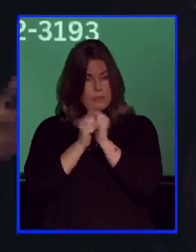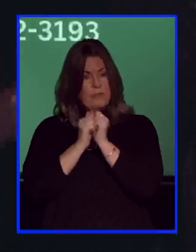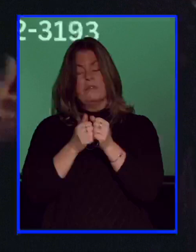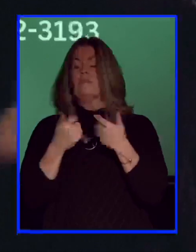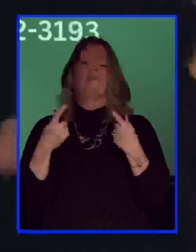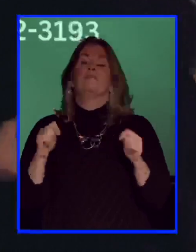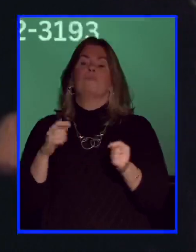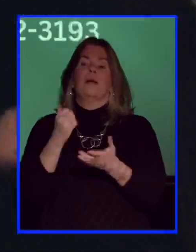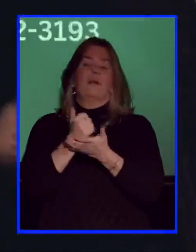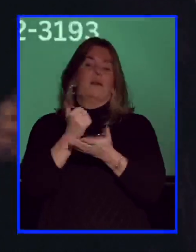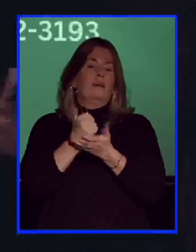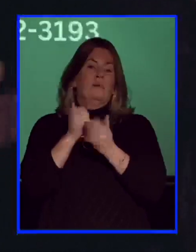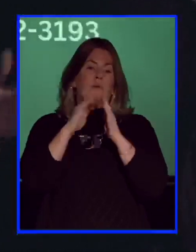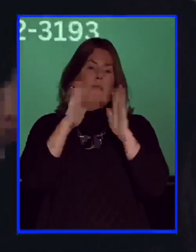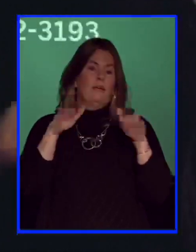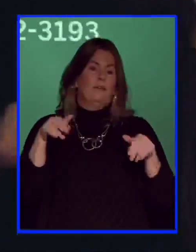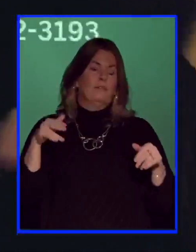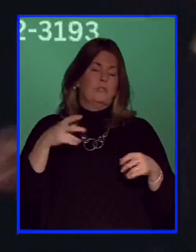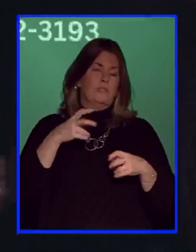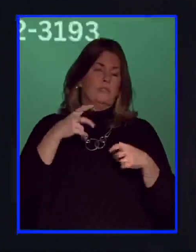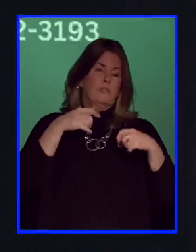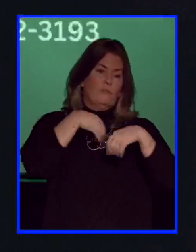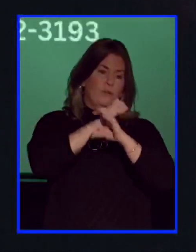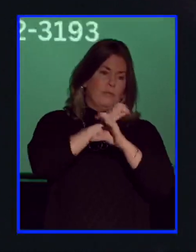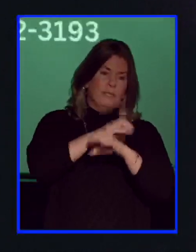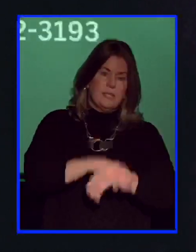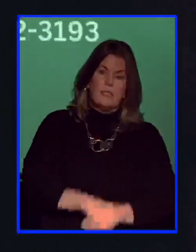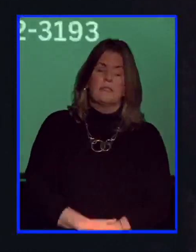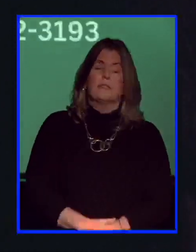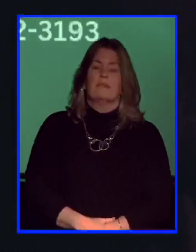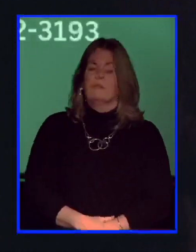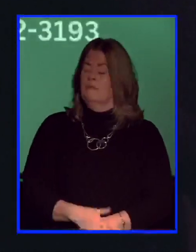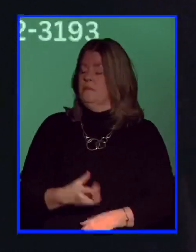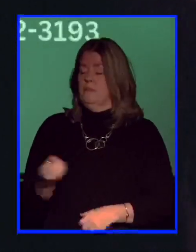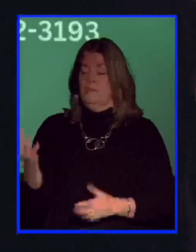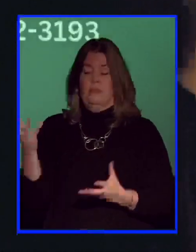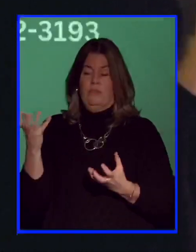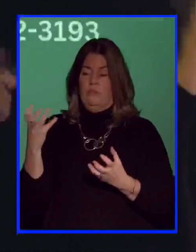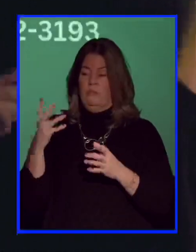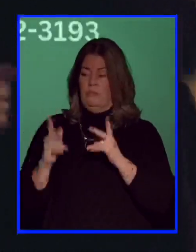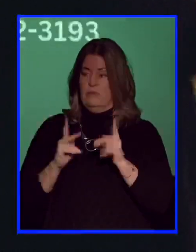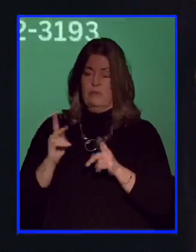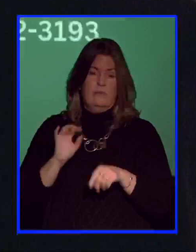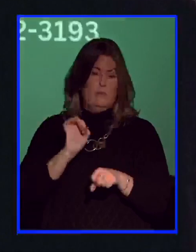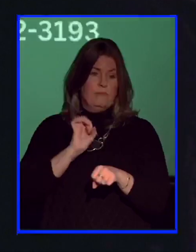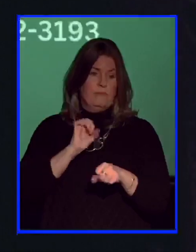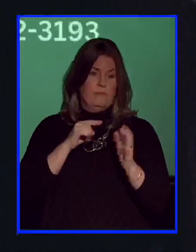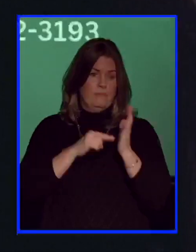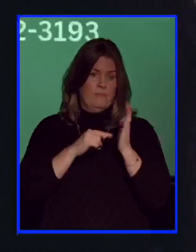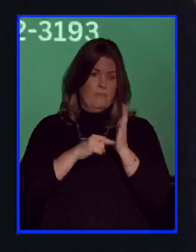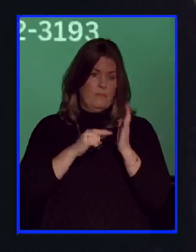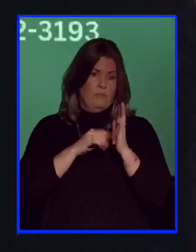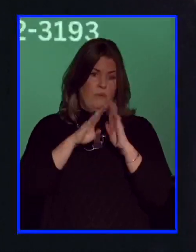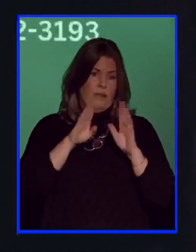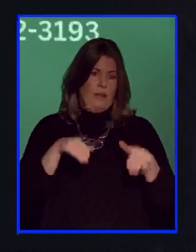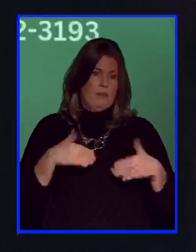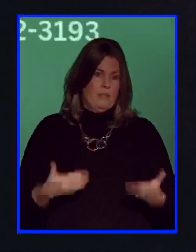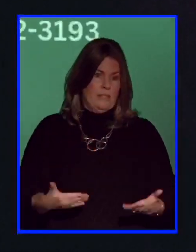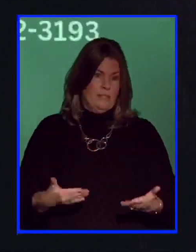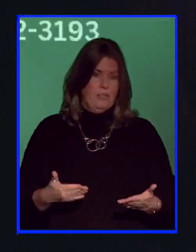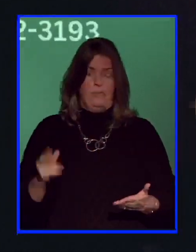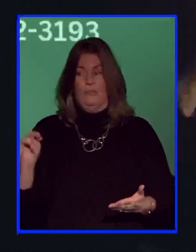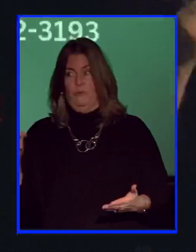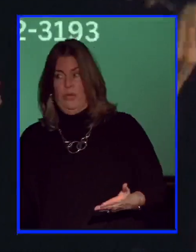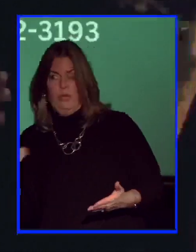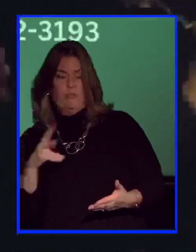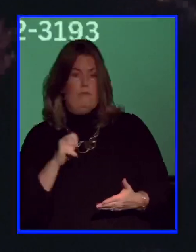help on housing. And they just want people to be able to afford to live close to where they're working, whichever side of the river they're on.